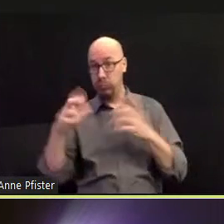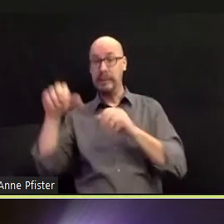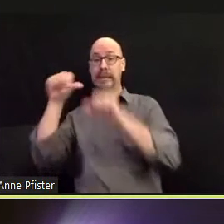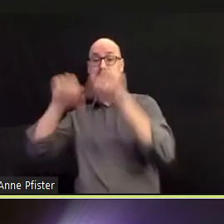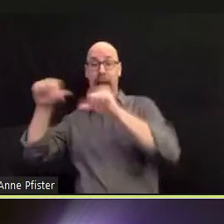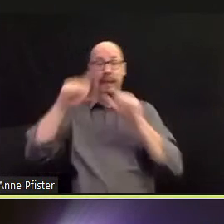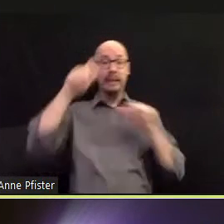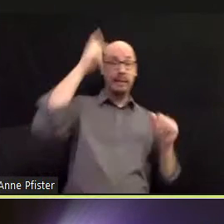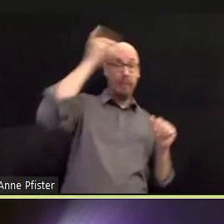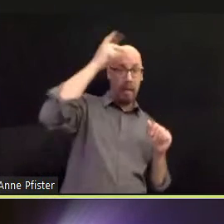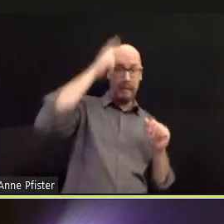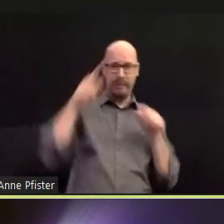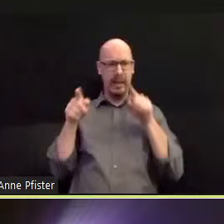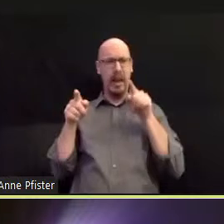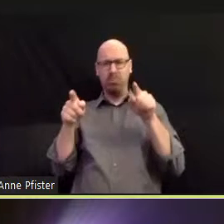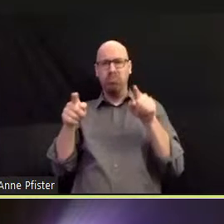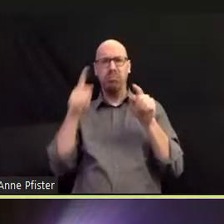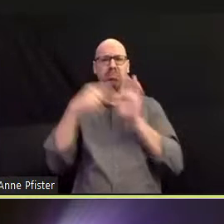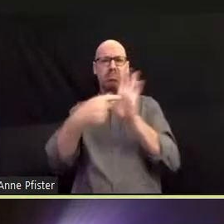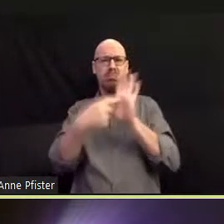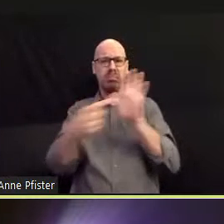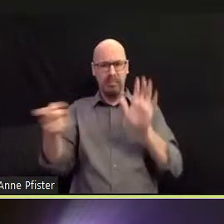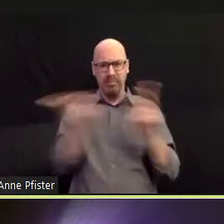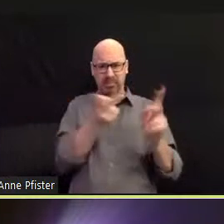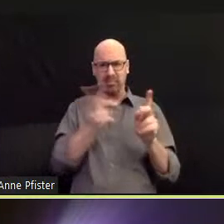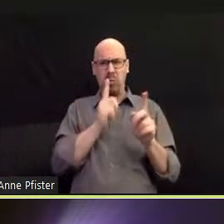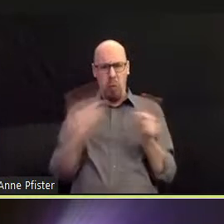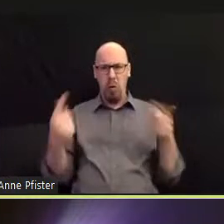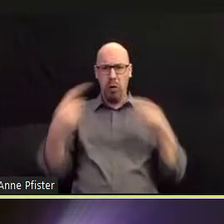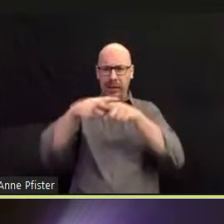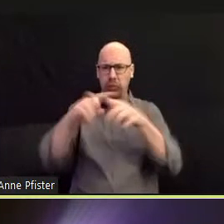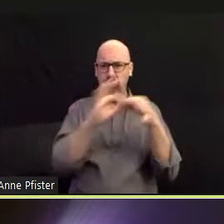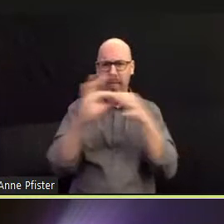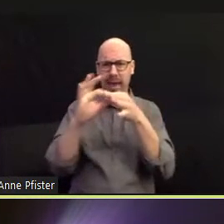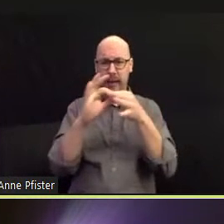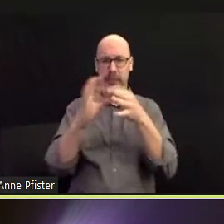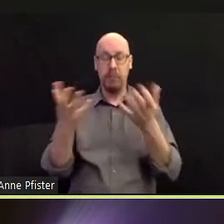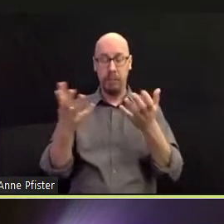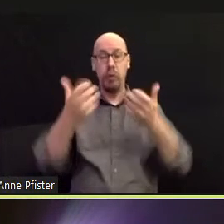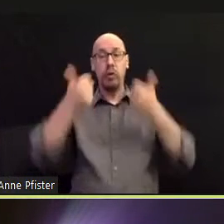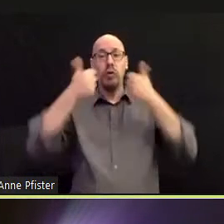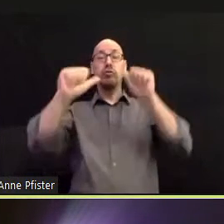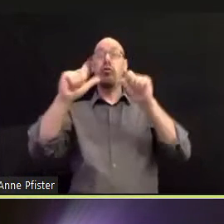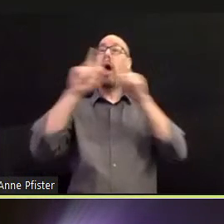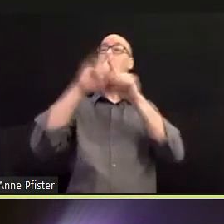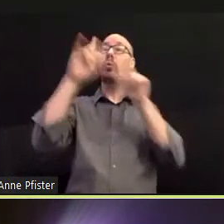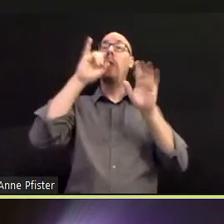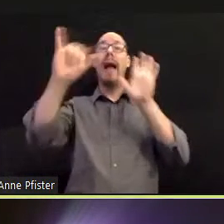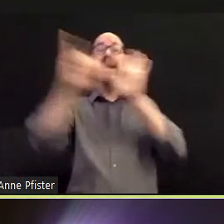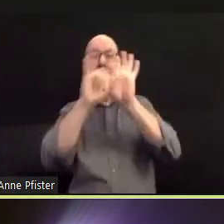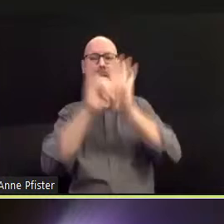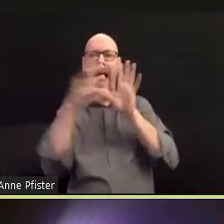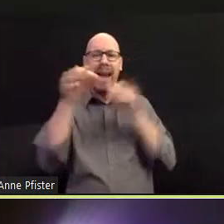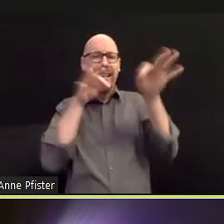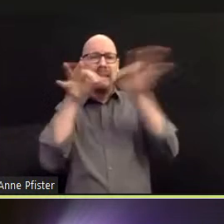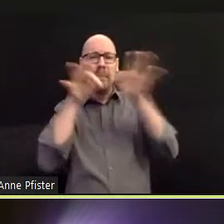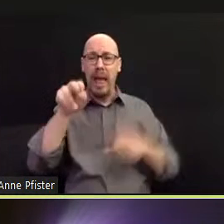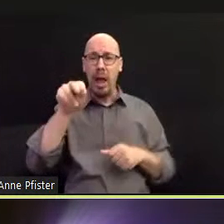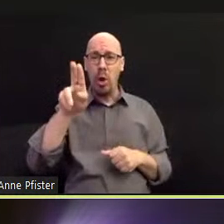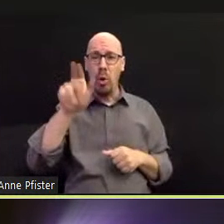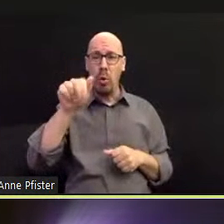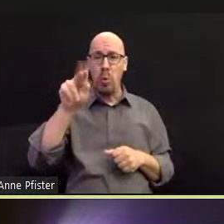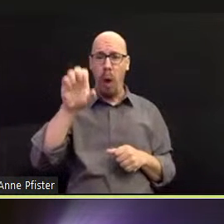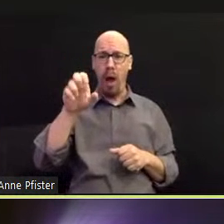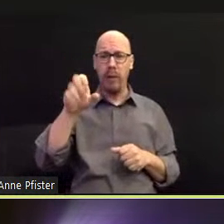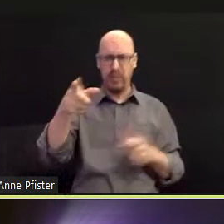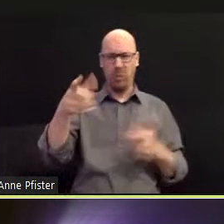as interrelated. Identifying and explaining nuance is a goal that isn't new to anthropology, but perhaps as important